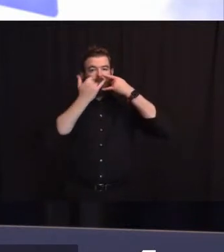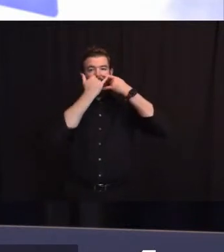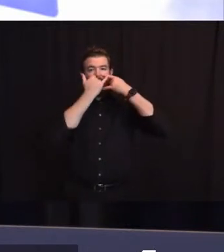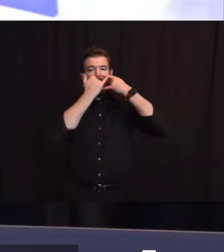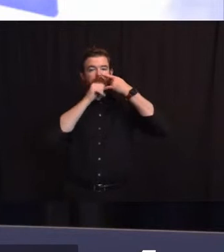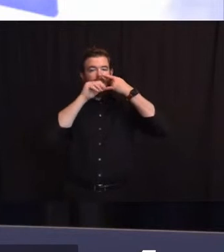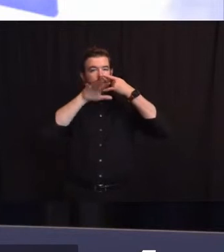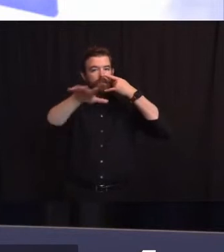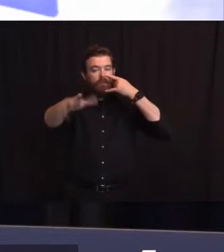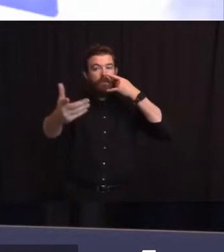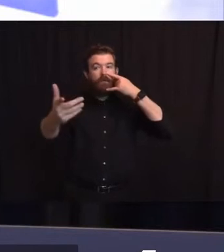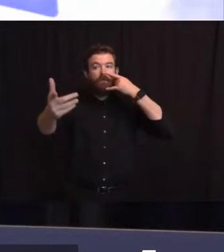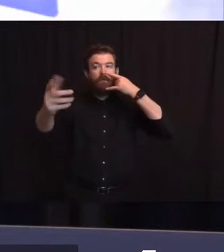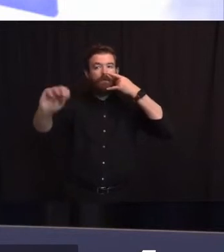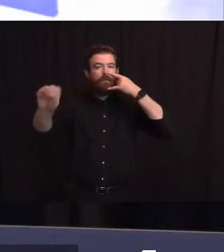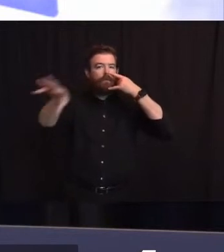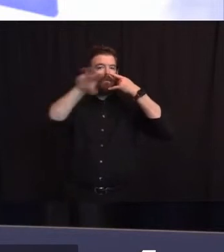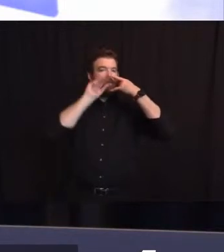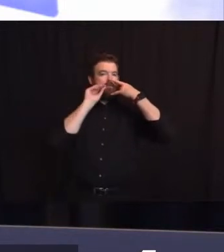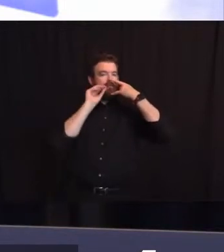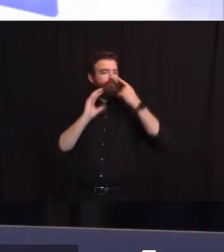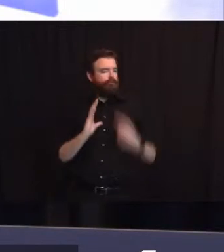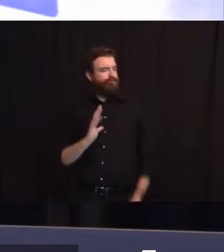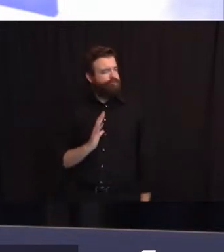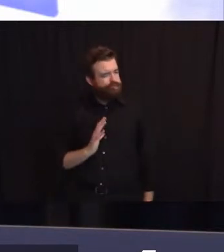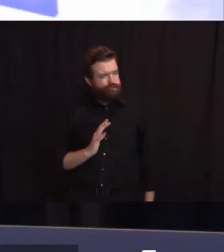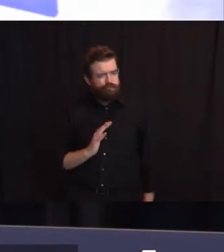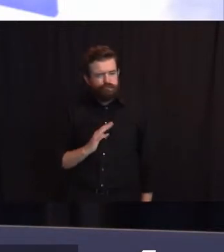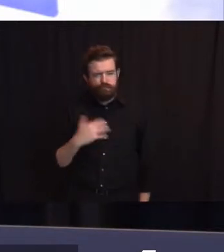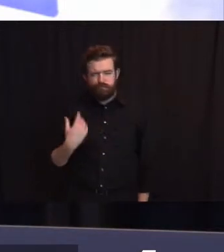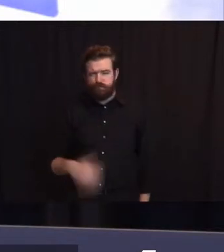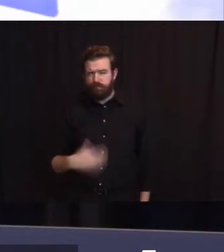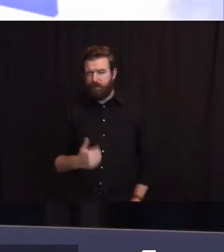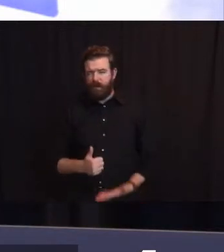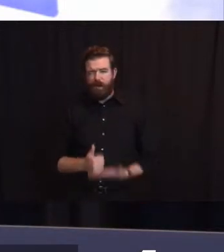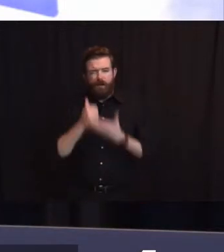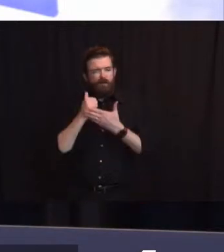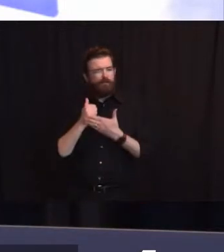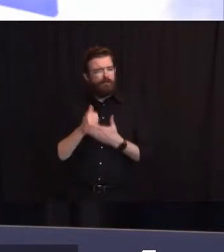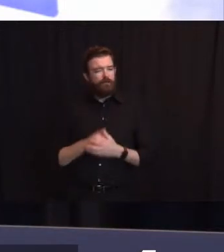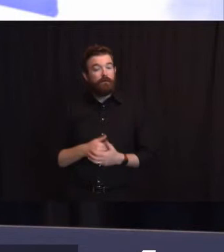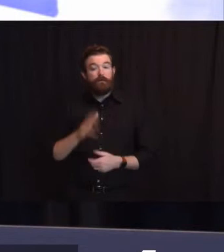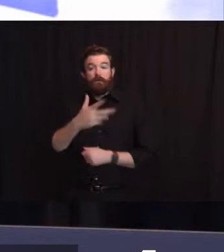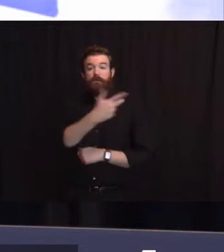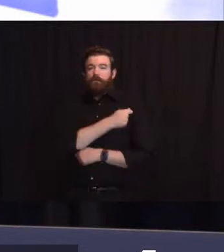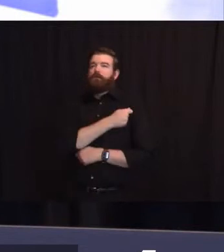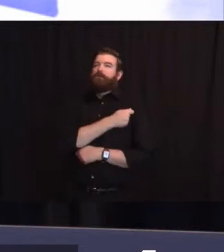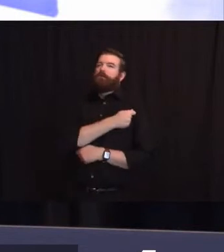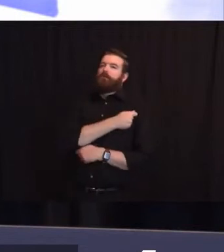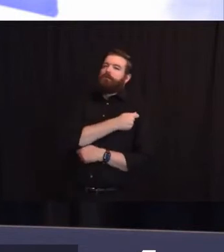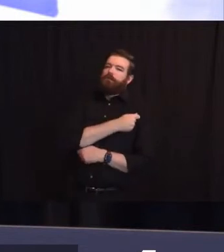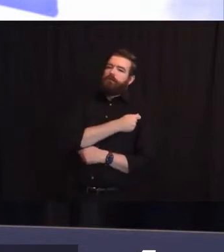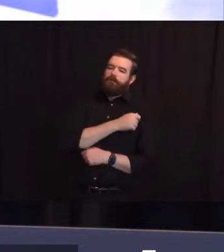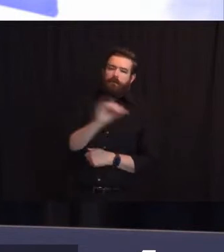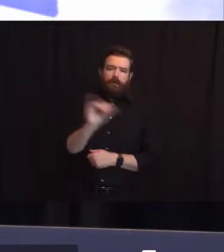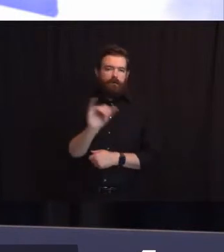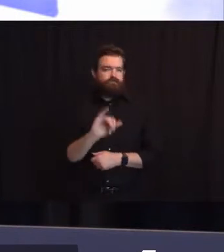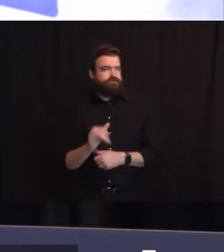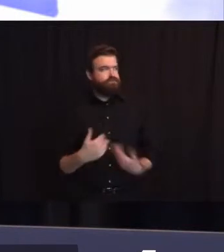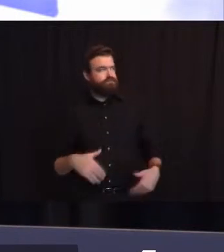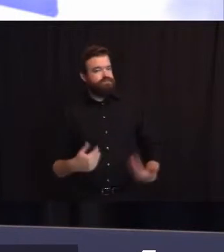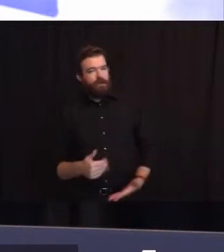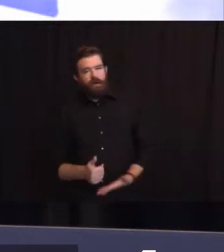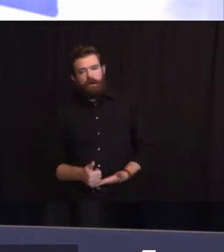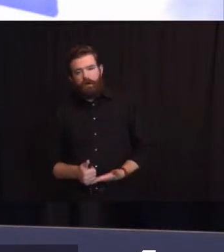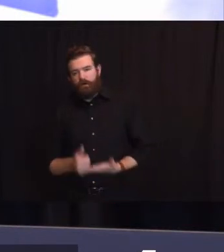COVID-19. Vaccines are the most critical tool we have to fight this virus. Vaccine coverage across New Jersey